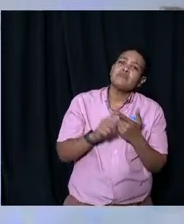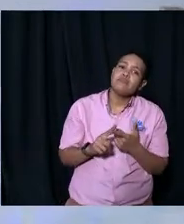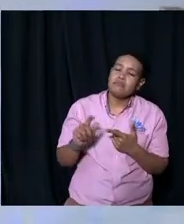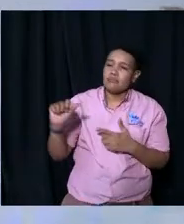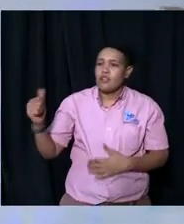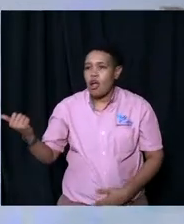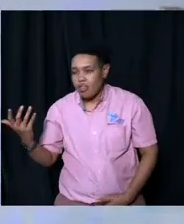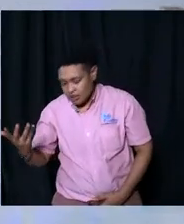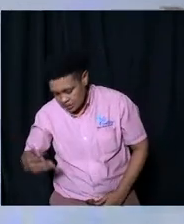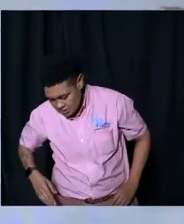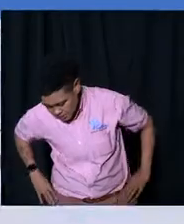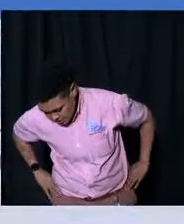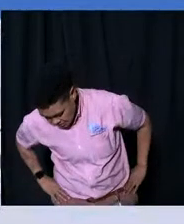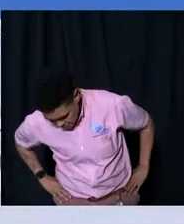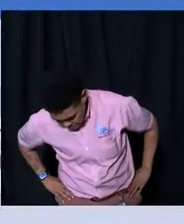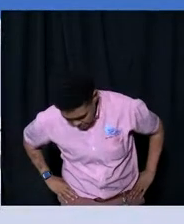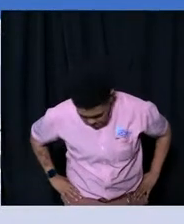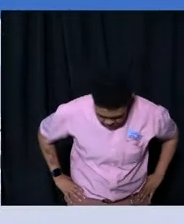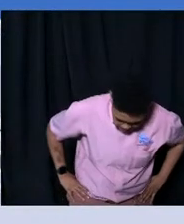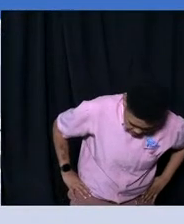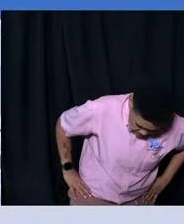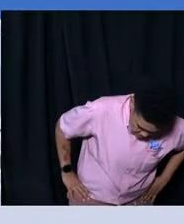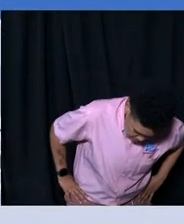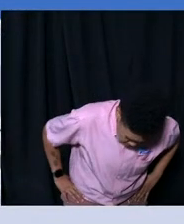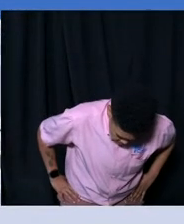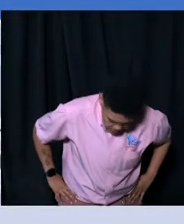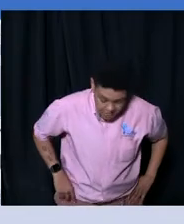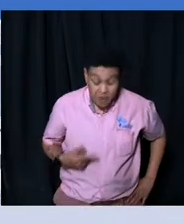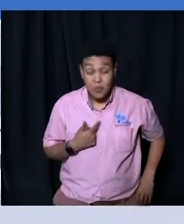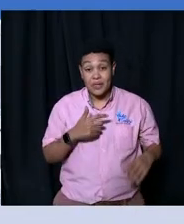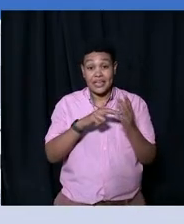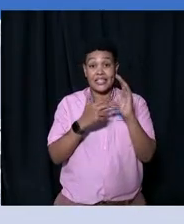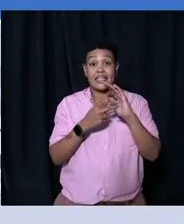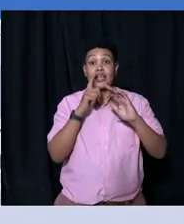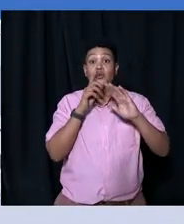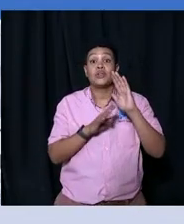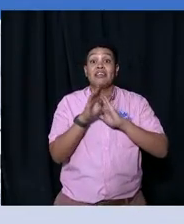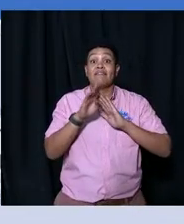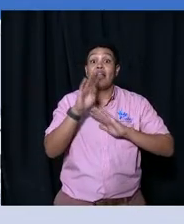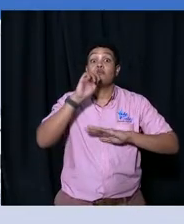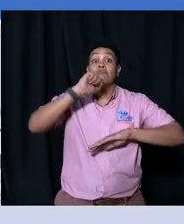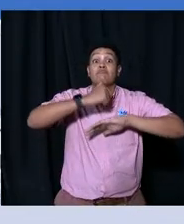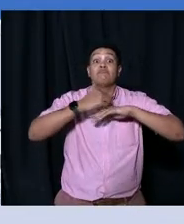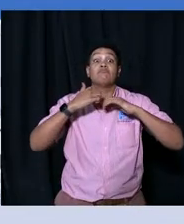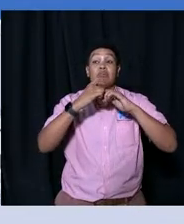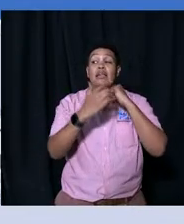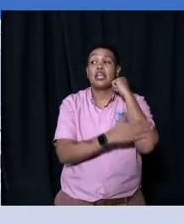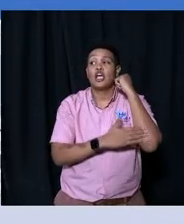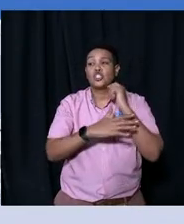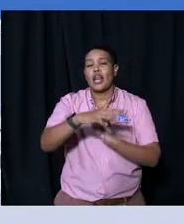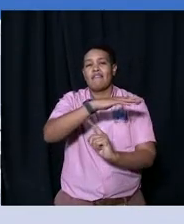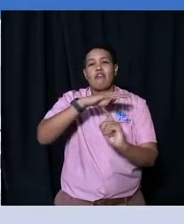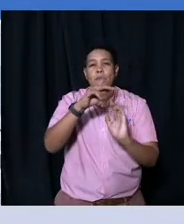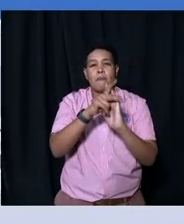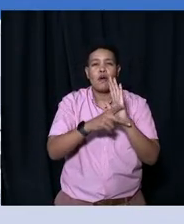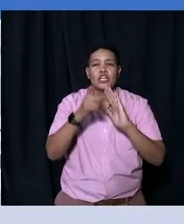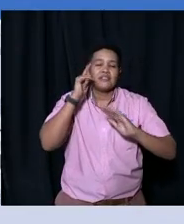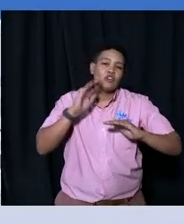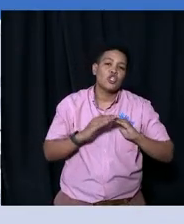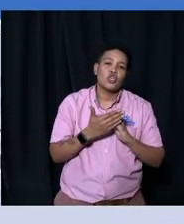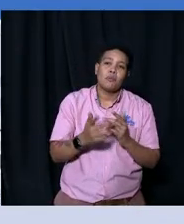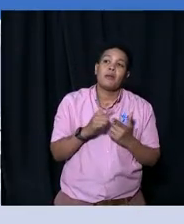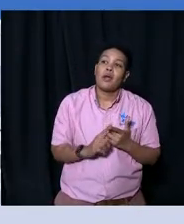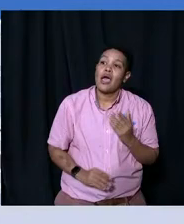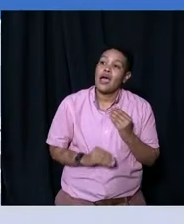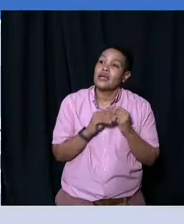others. Also, we intend to develop and implement a national environment policy for Jamaica. And also, a